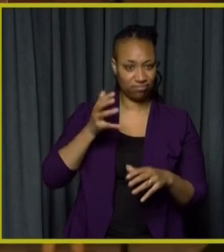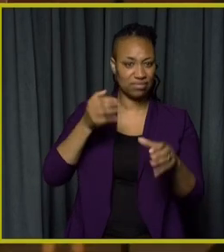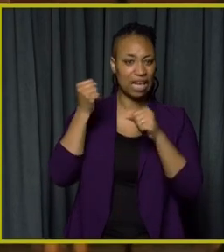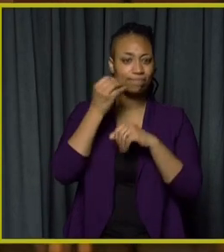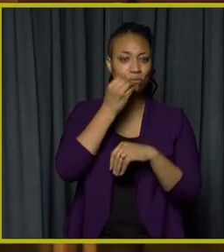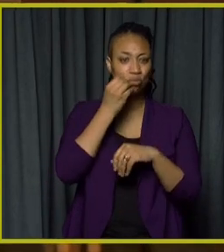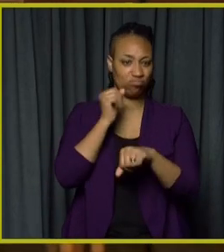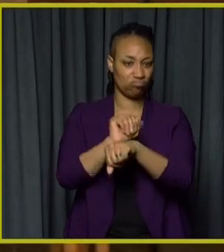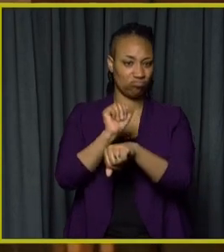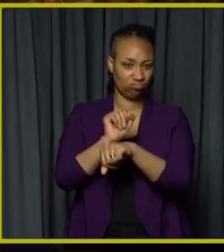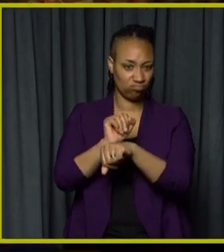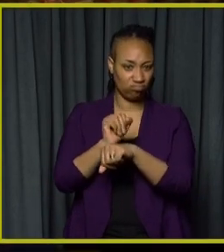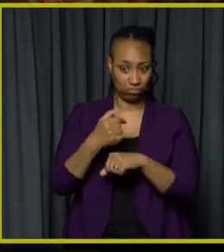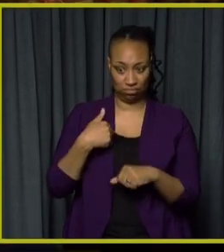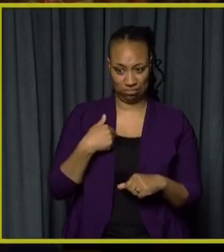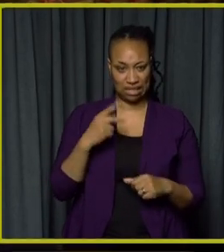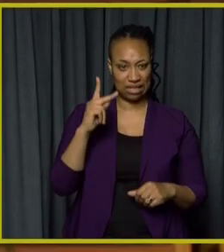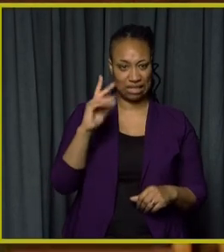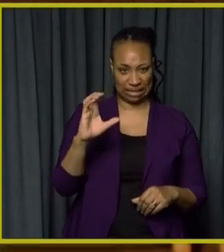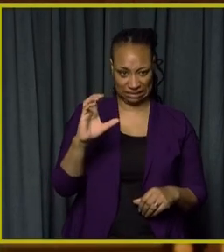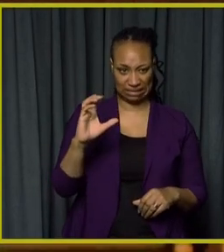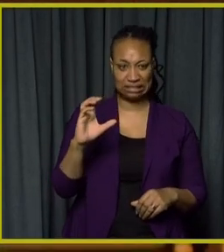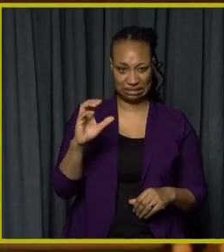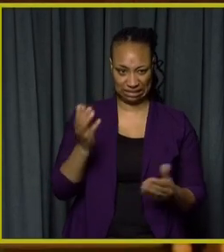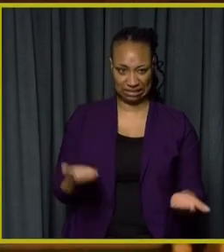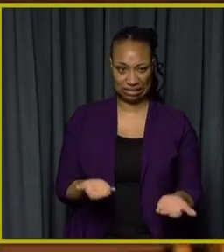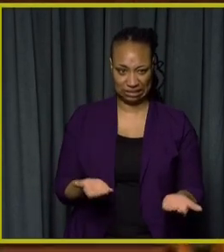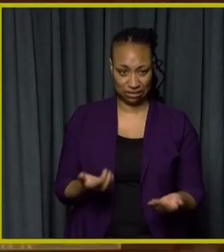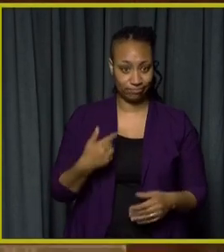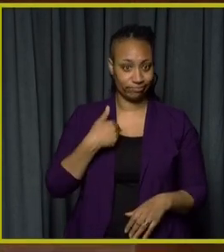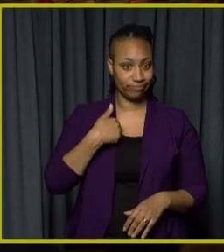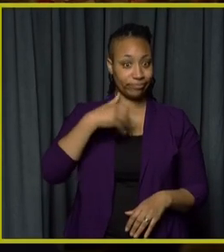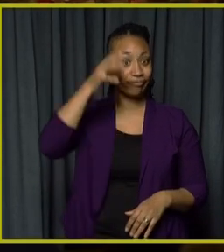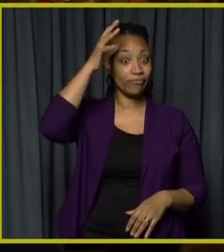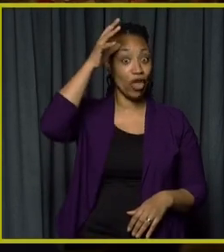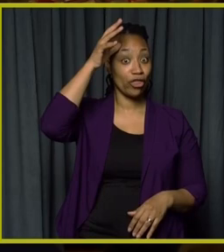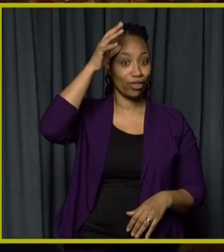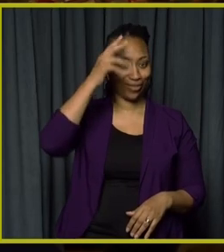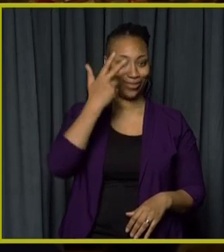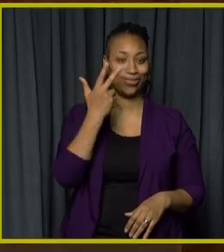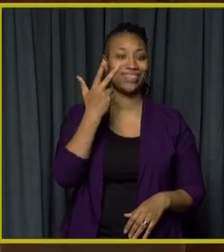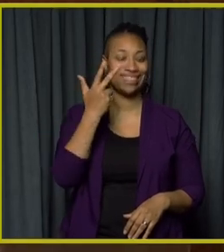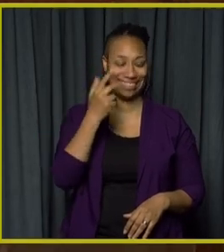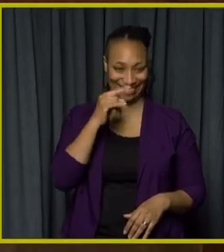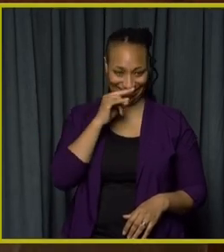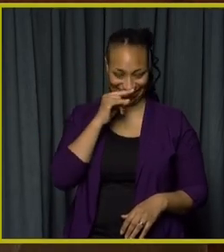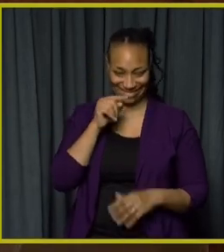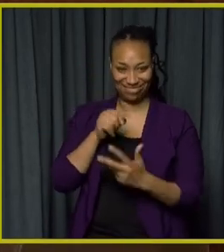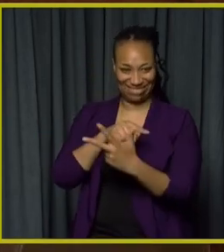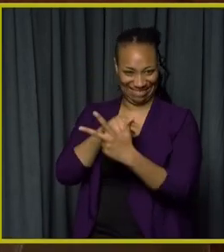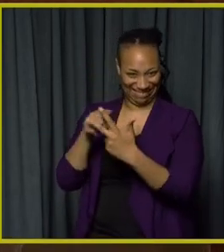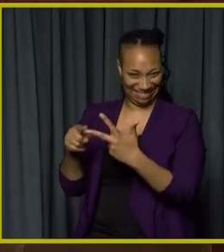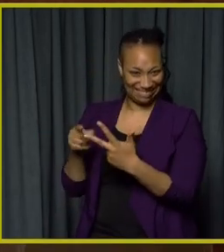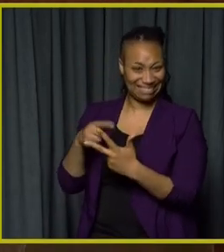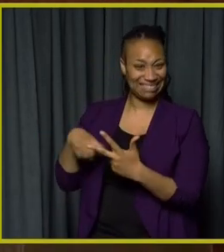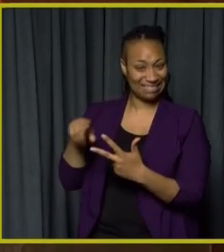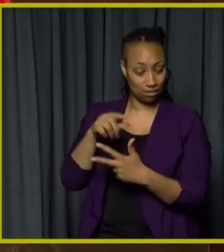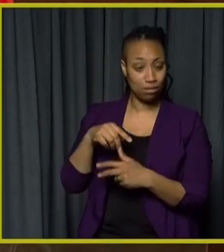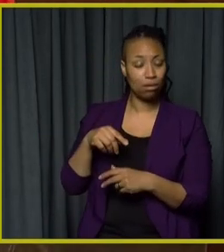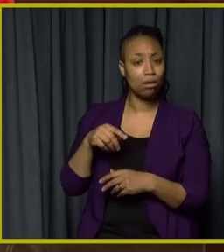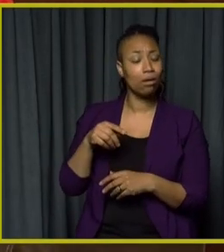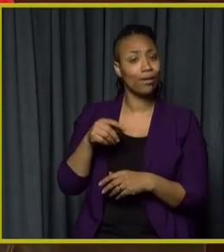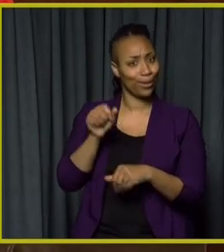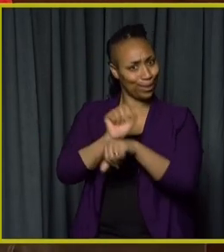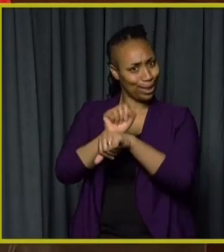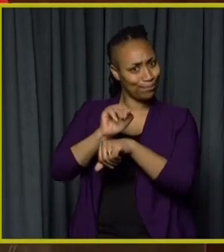movement here in Kansas City, and I'm also a father of three girls. I currently work at McDonald's, and despite my many years